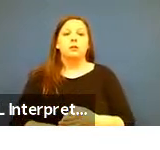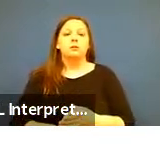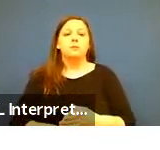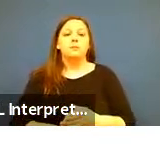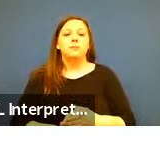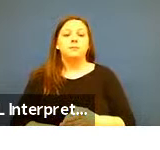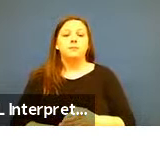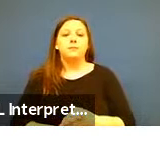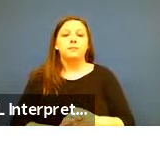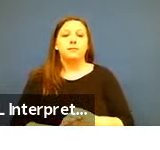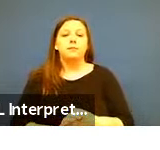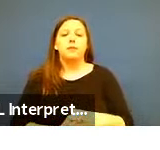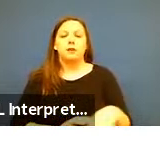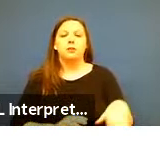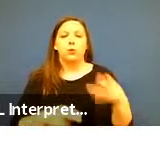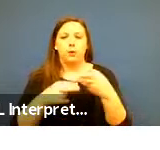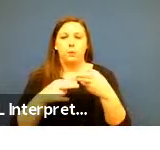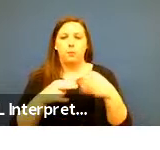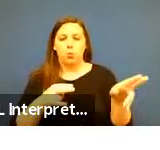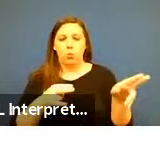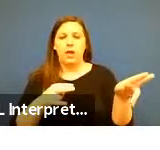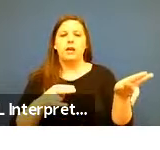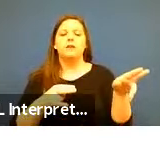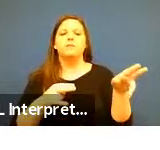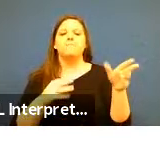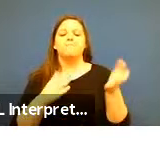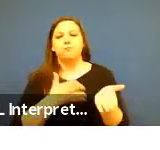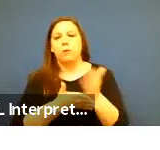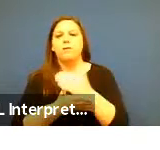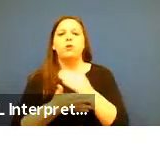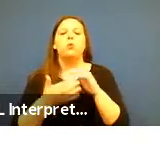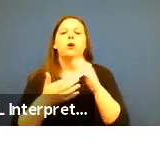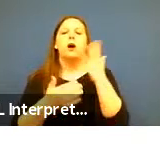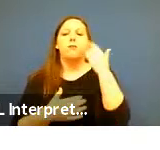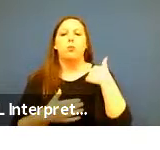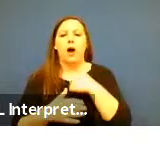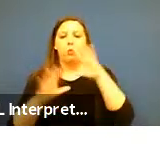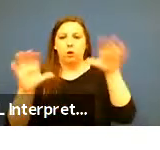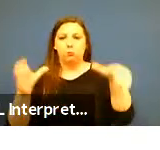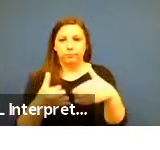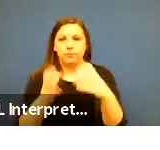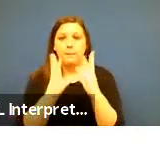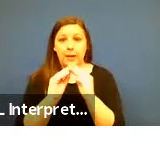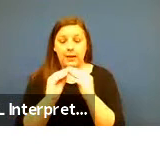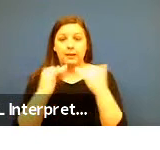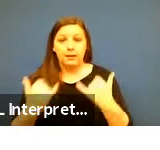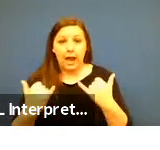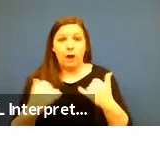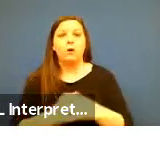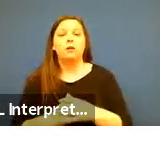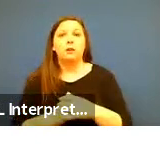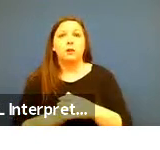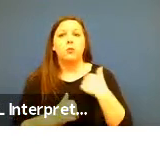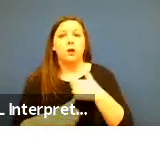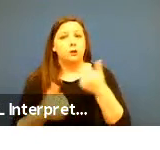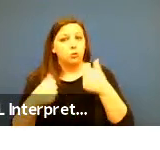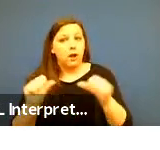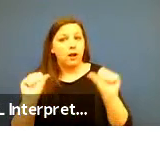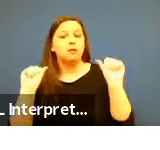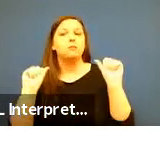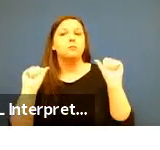a brief review of why we are here, we are trying to